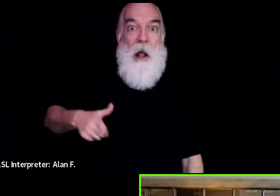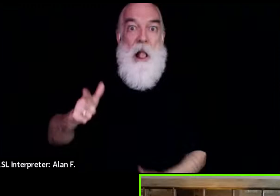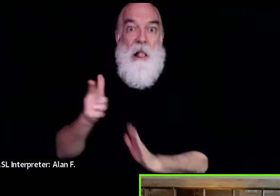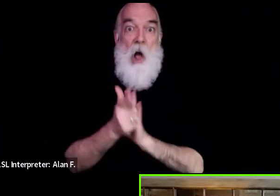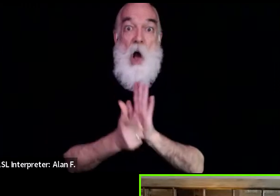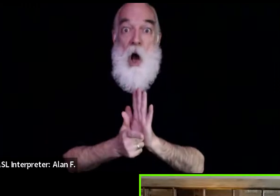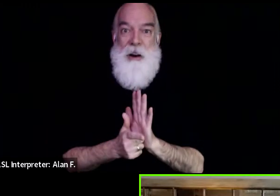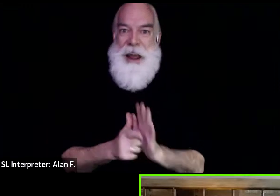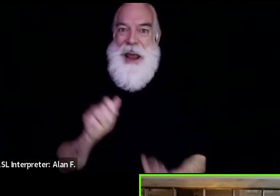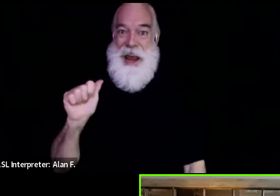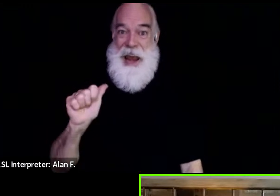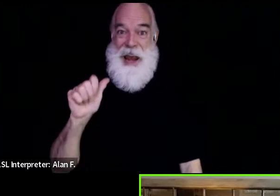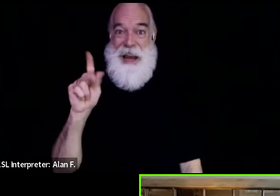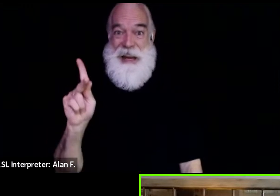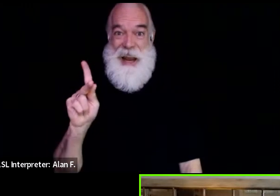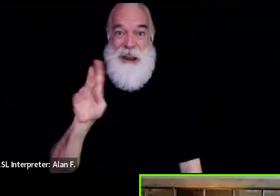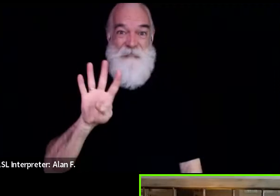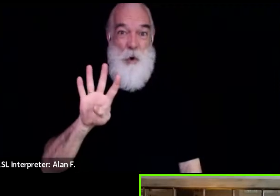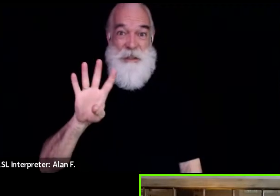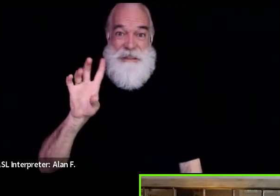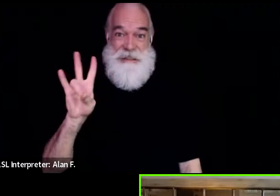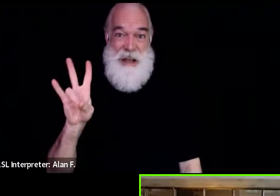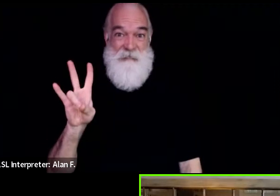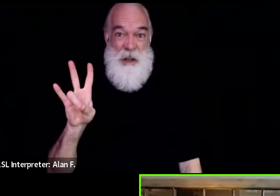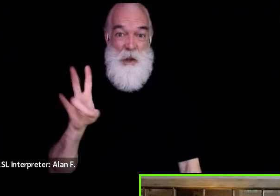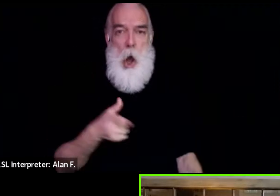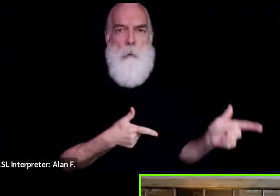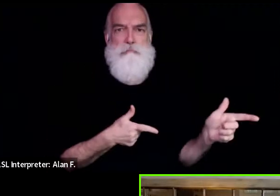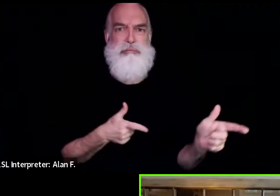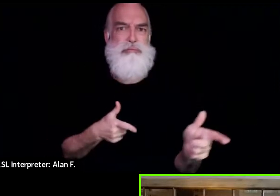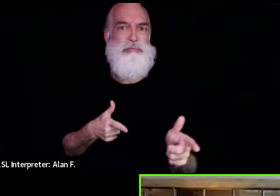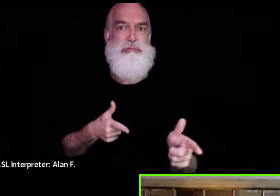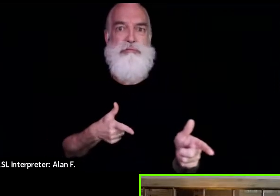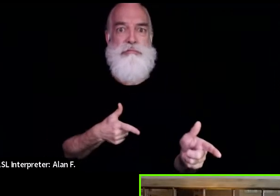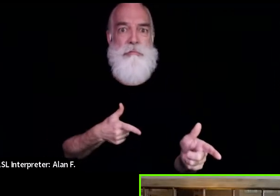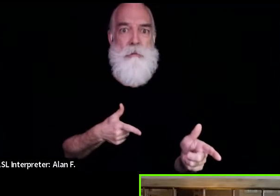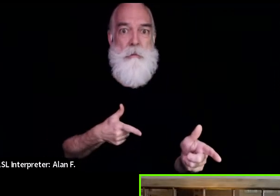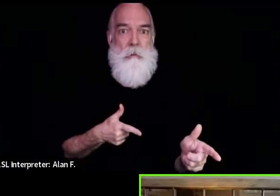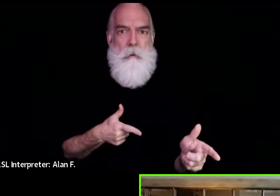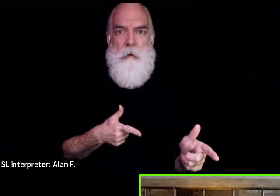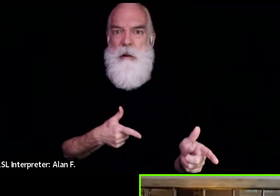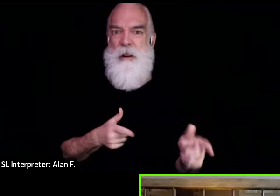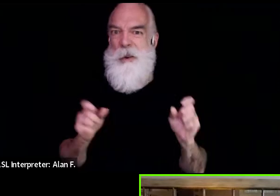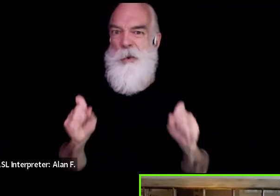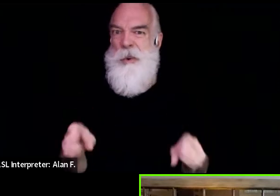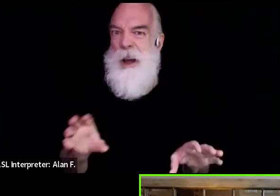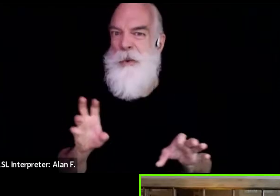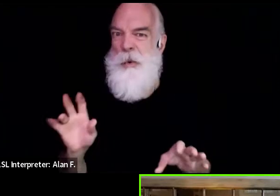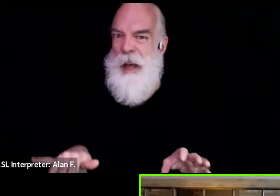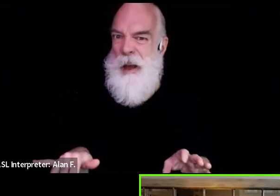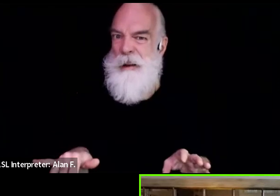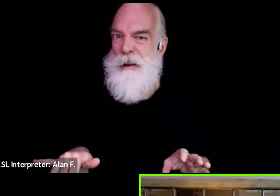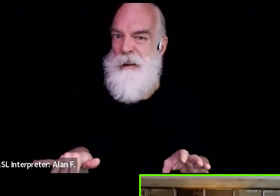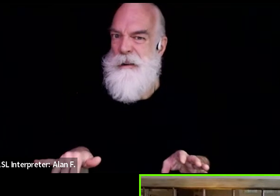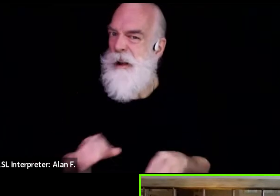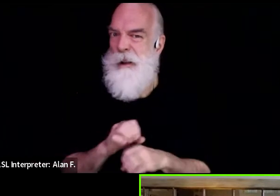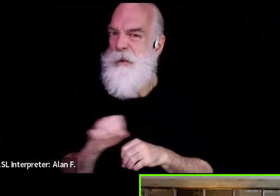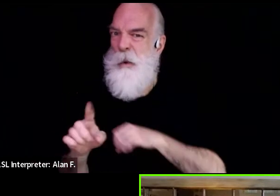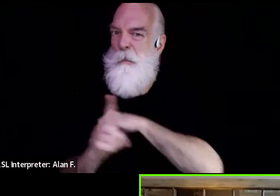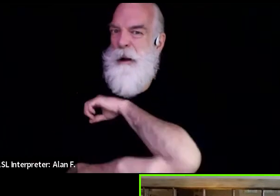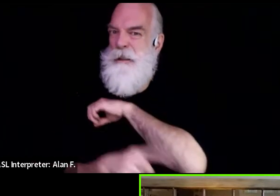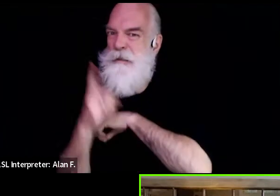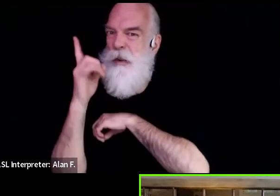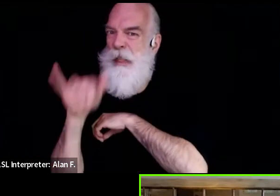there's no penalty for that. That scares me more than 100 college students protesting